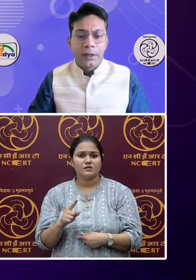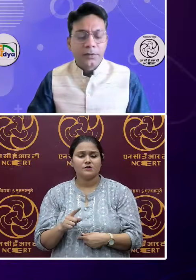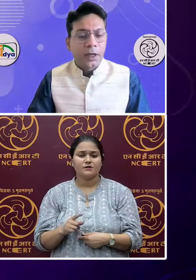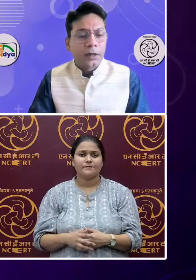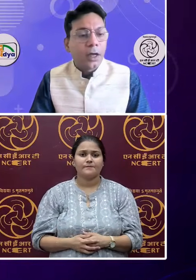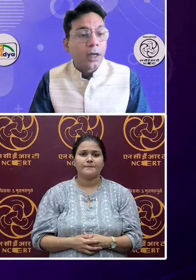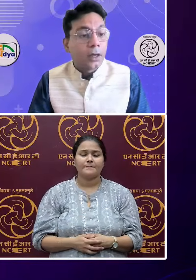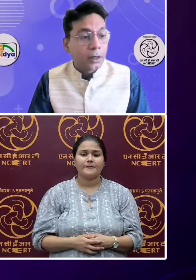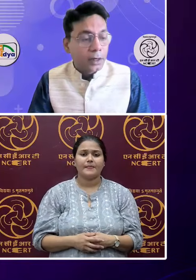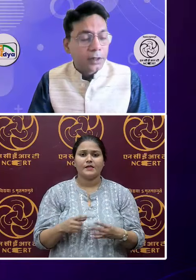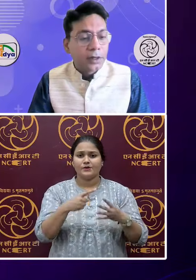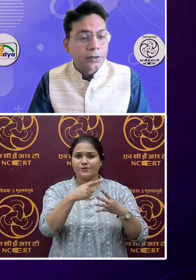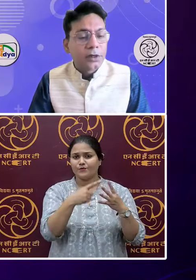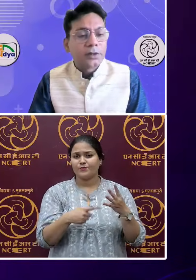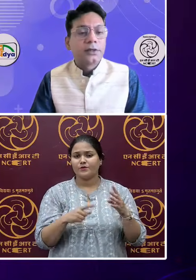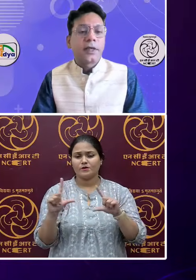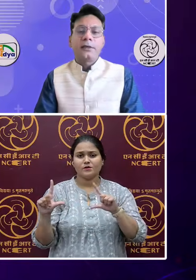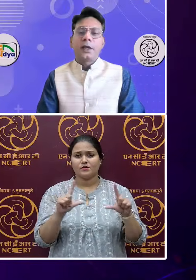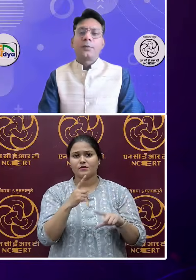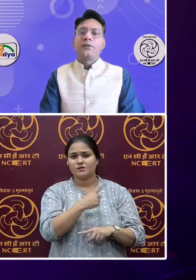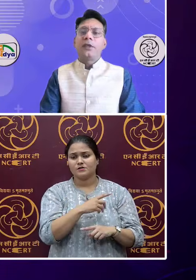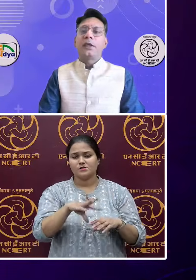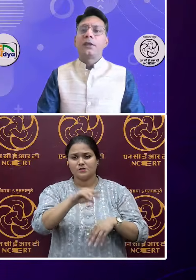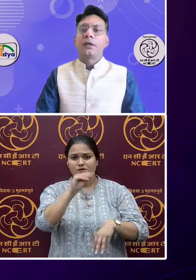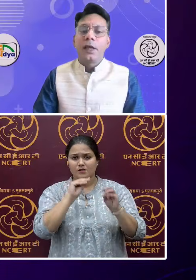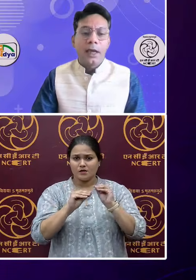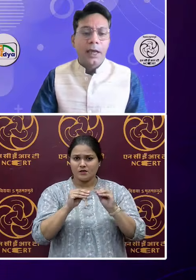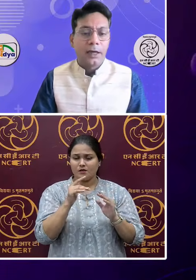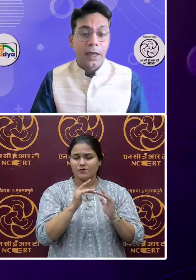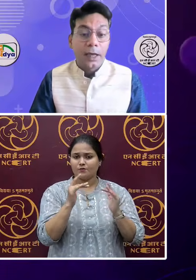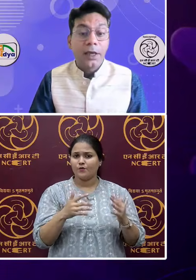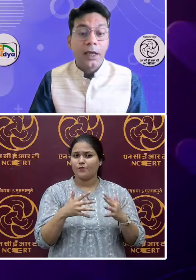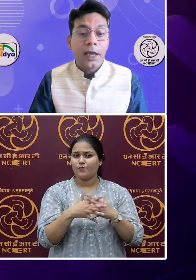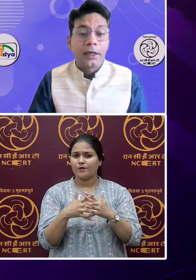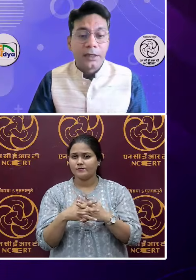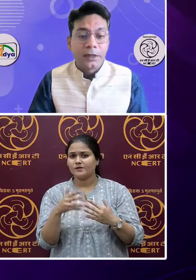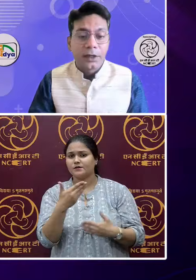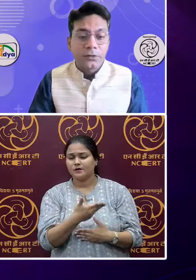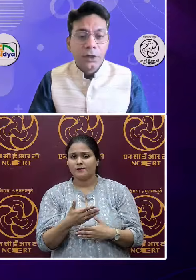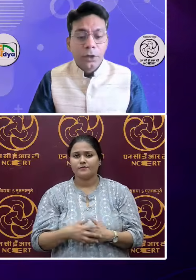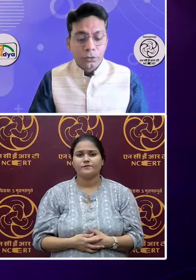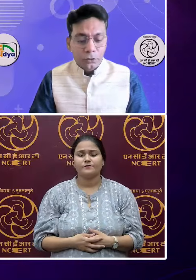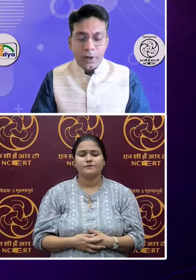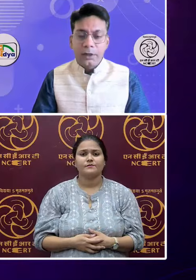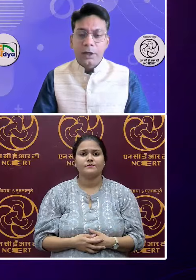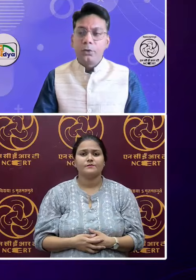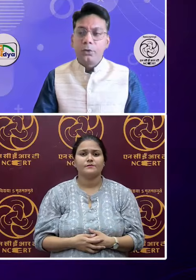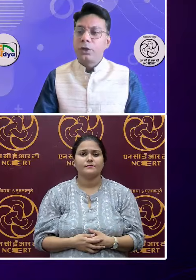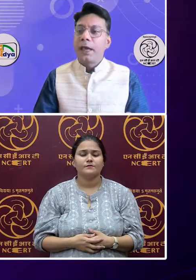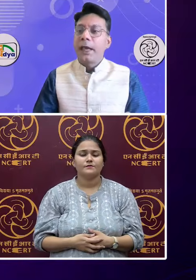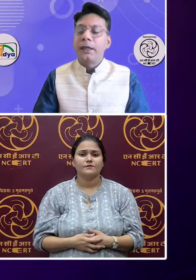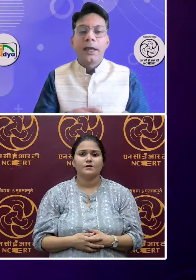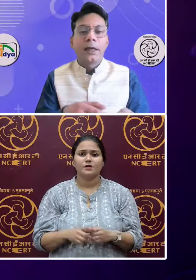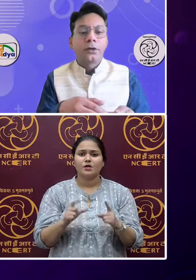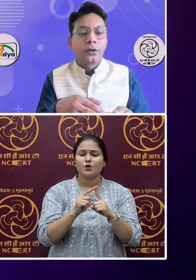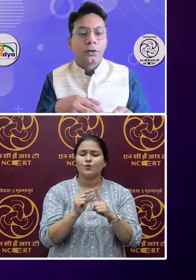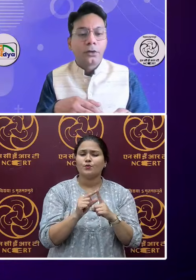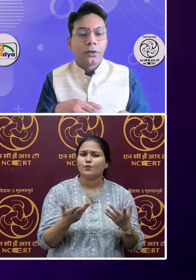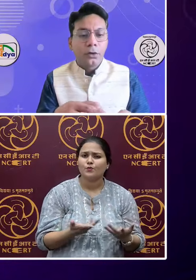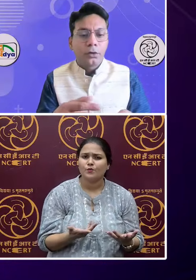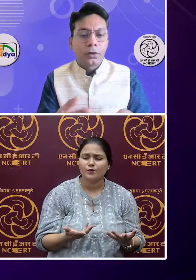one, these are learning destination sites are basically, and they are aggregators. So what they do, they